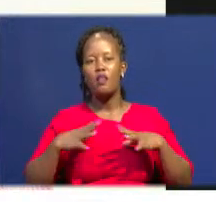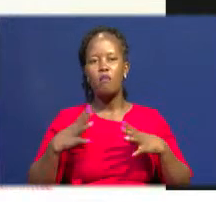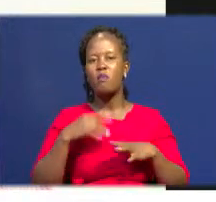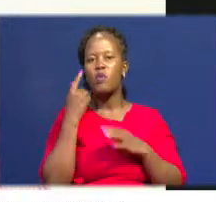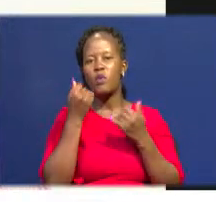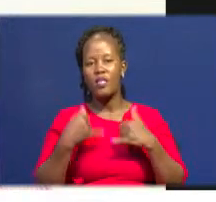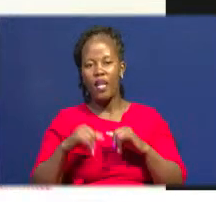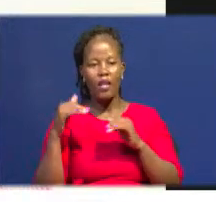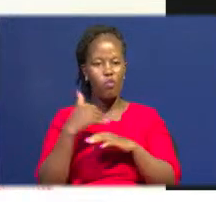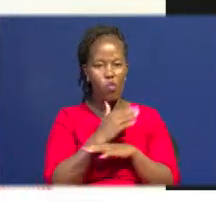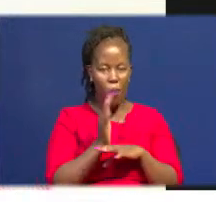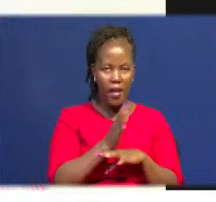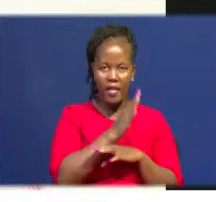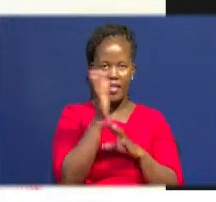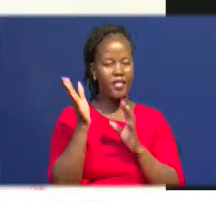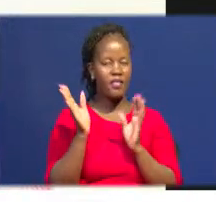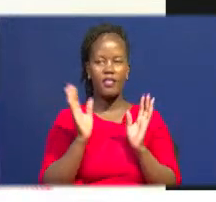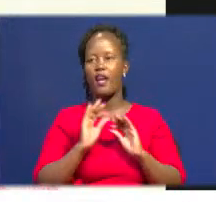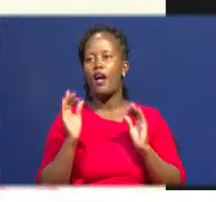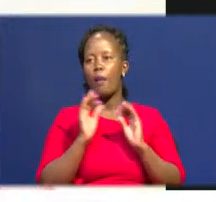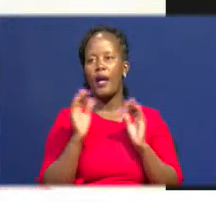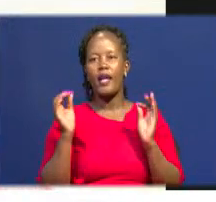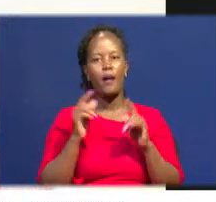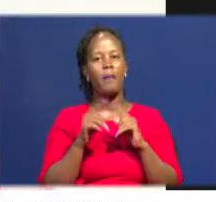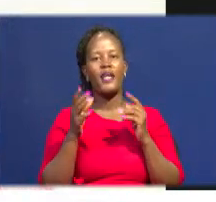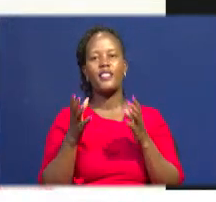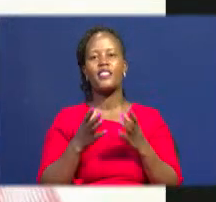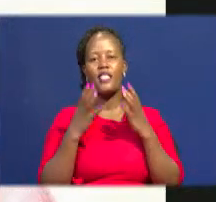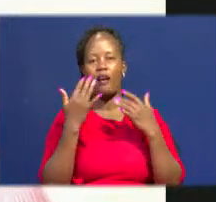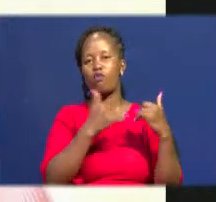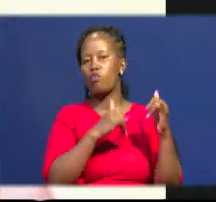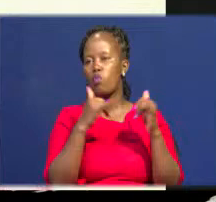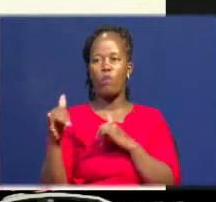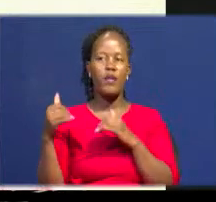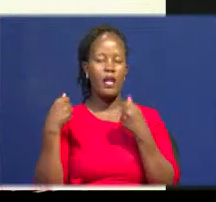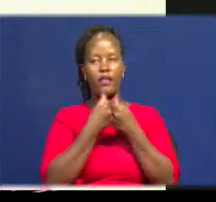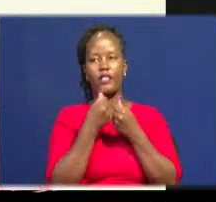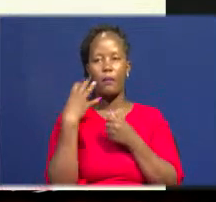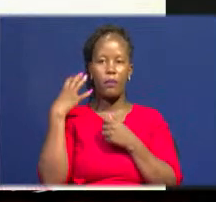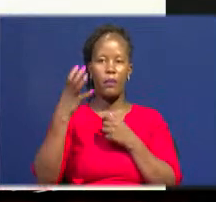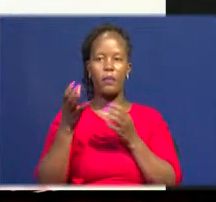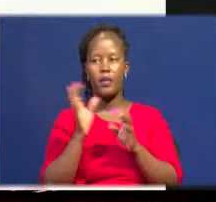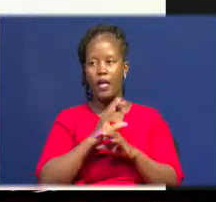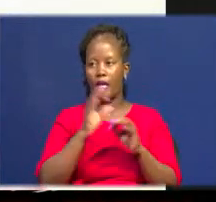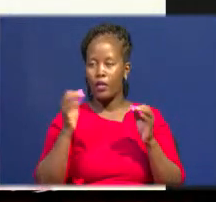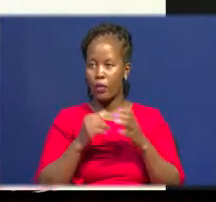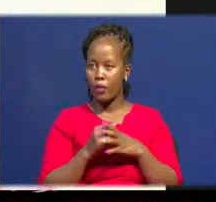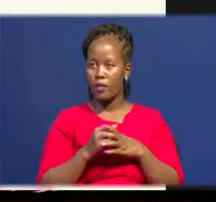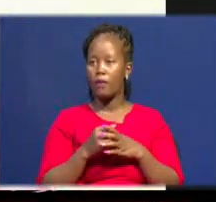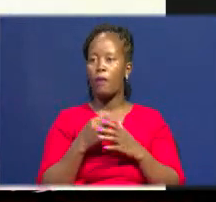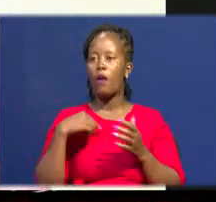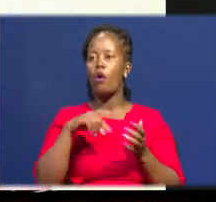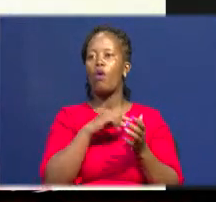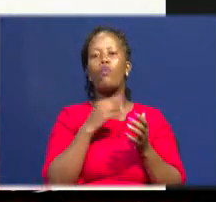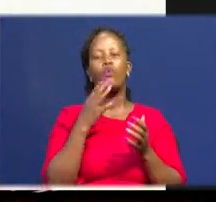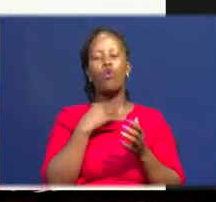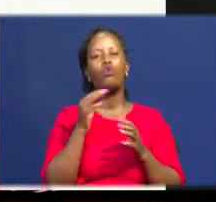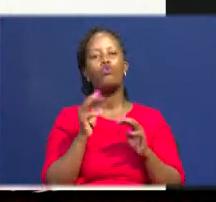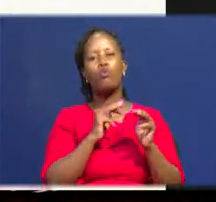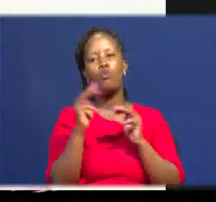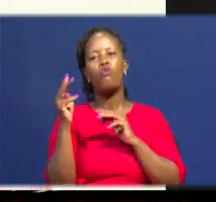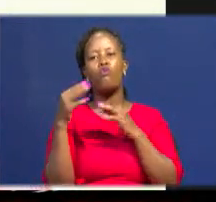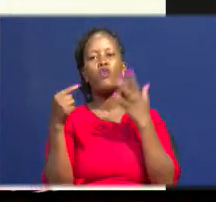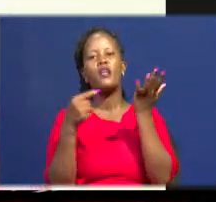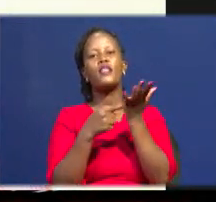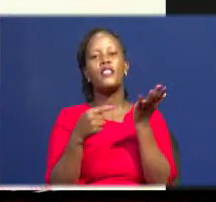penetrating our games, yet they do not deserve to play in our championships. So one of the measures we are taking is going digital,